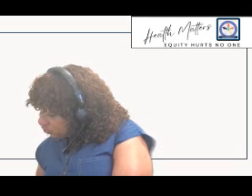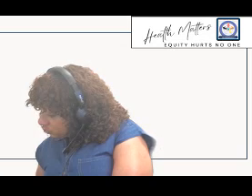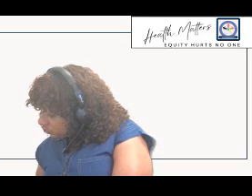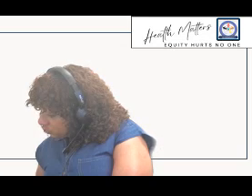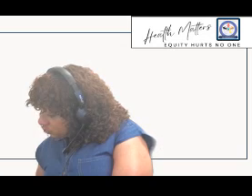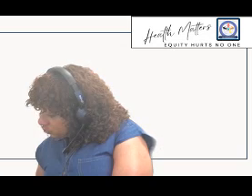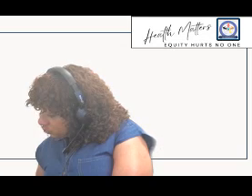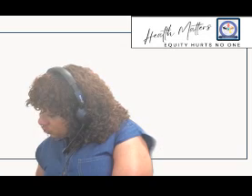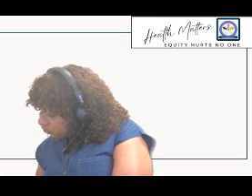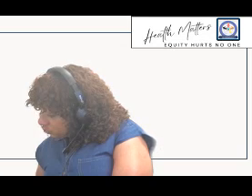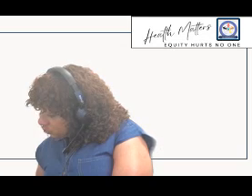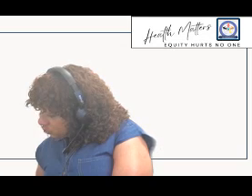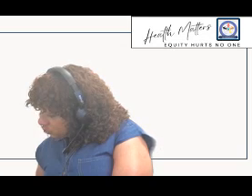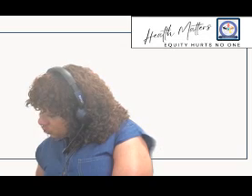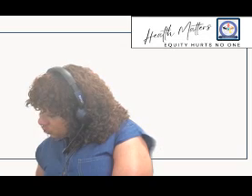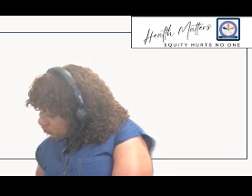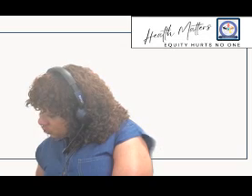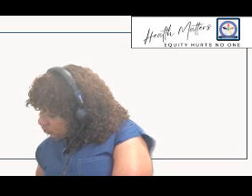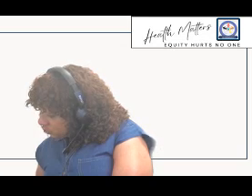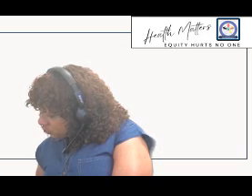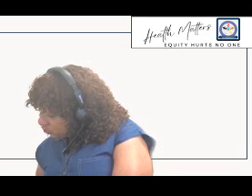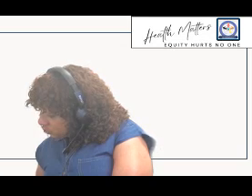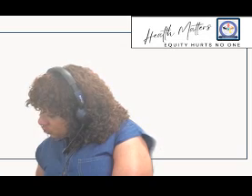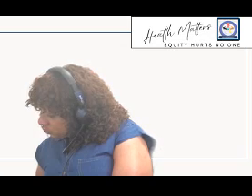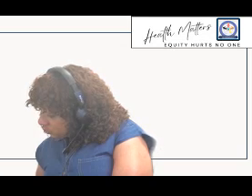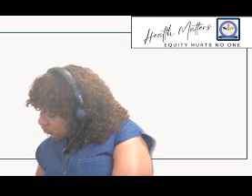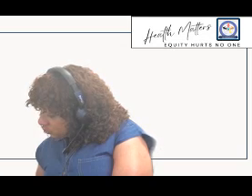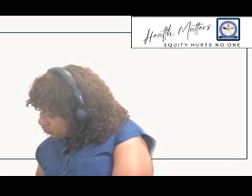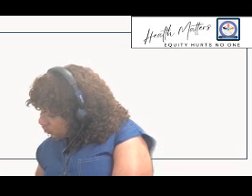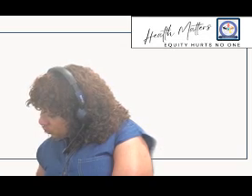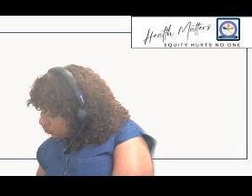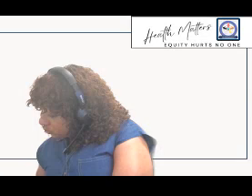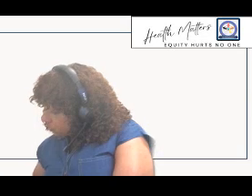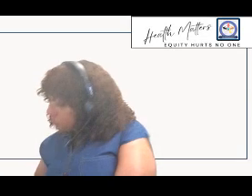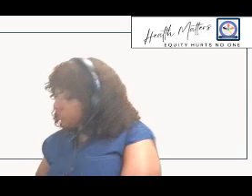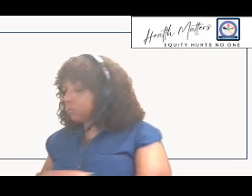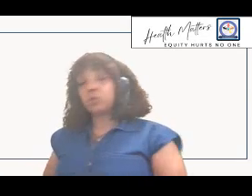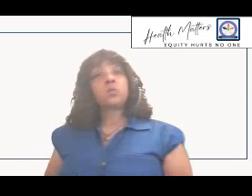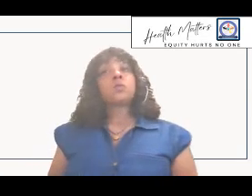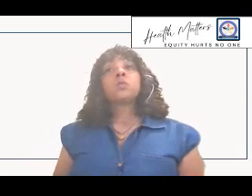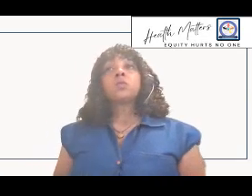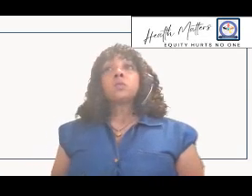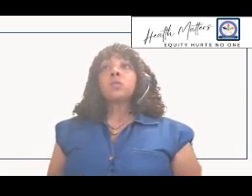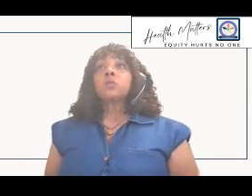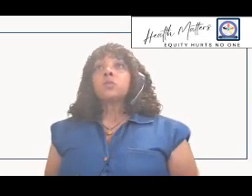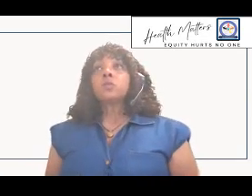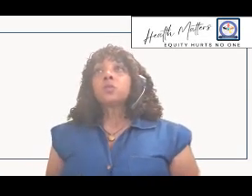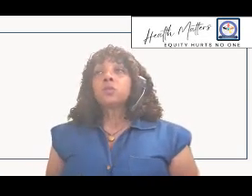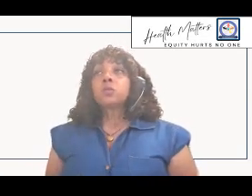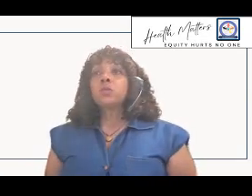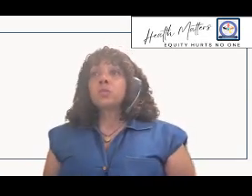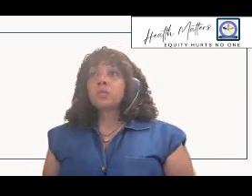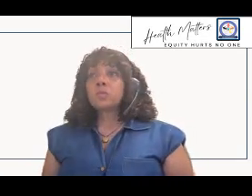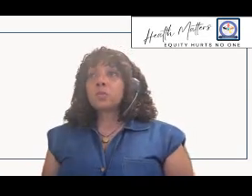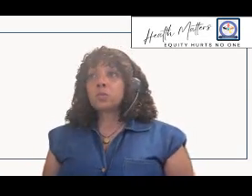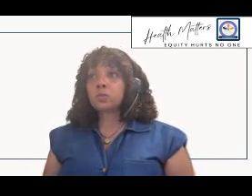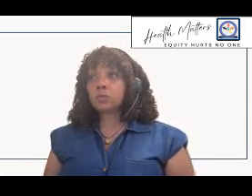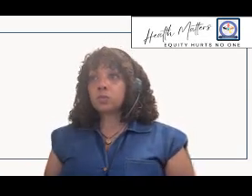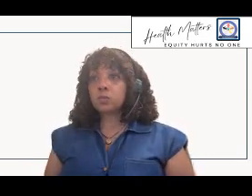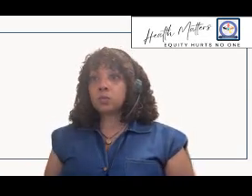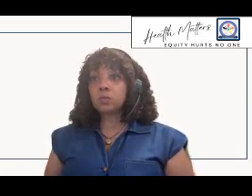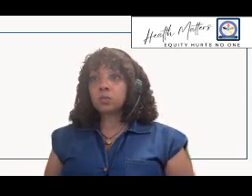agenda as an item on which action may be taken. The chair and the advisory committee on minority health